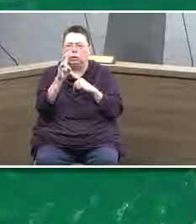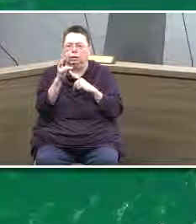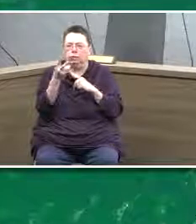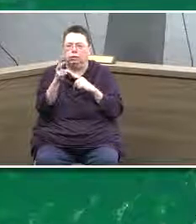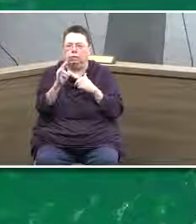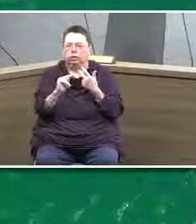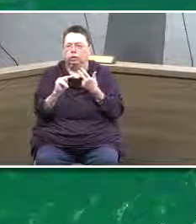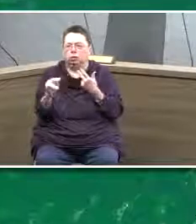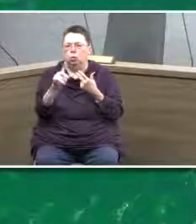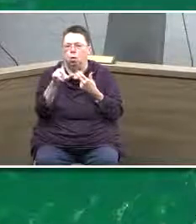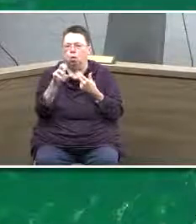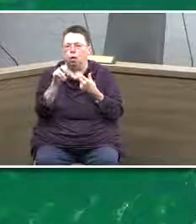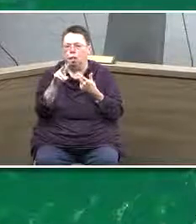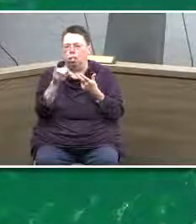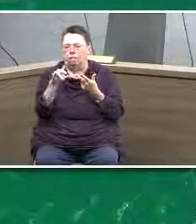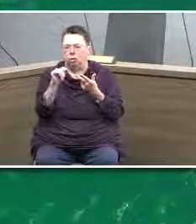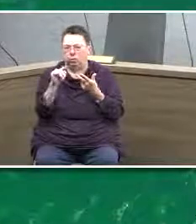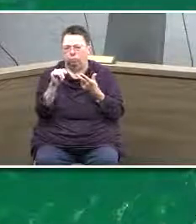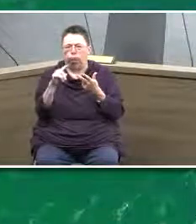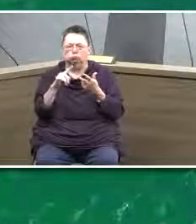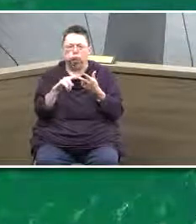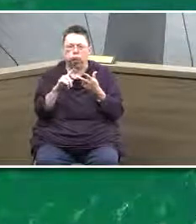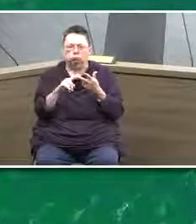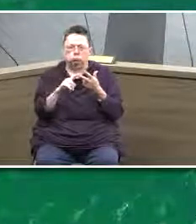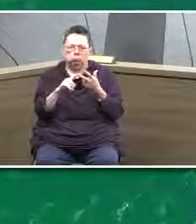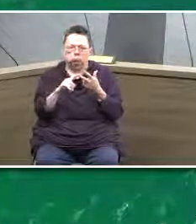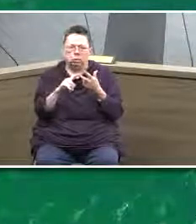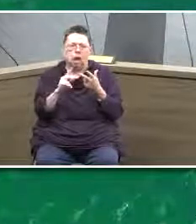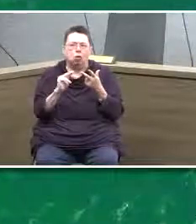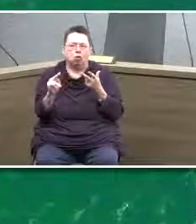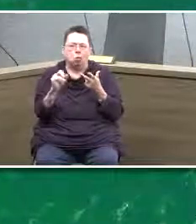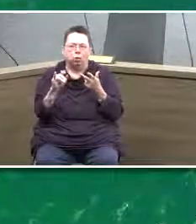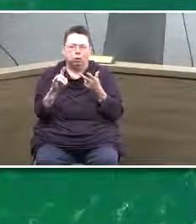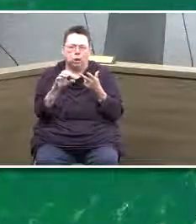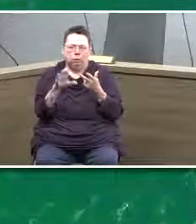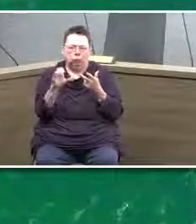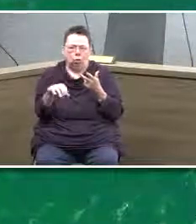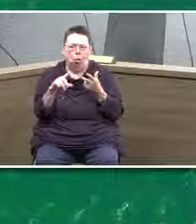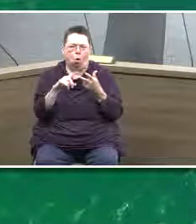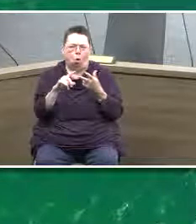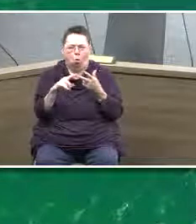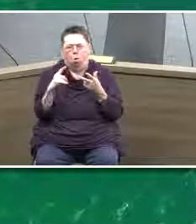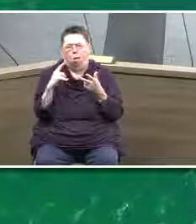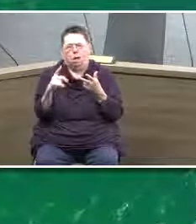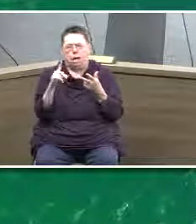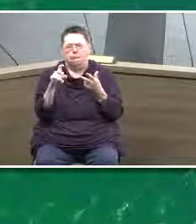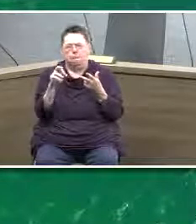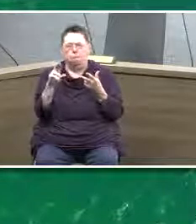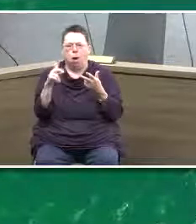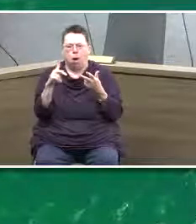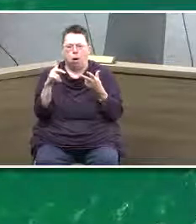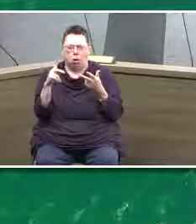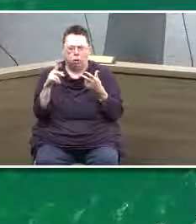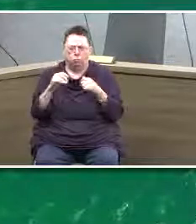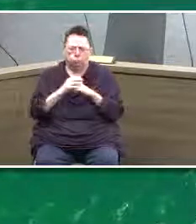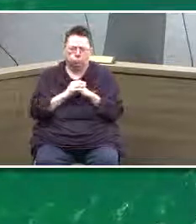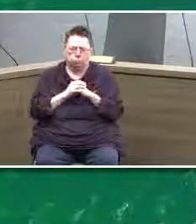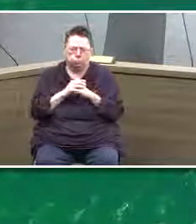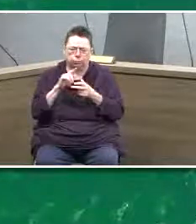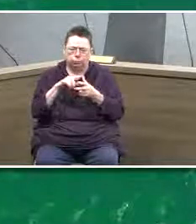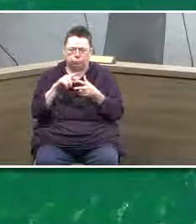at 2717 North Levitt on the north side in the Lincoln Park community area.